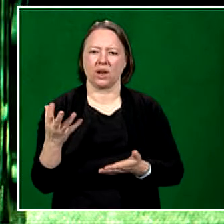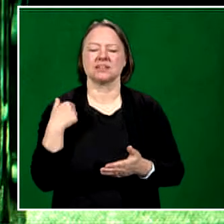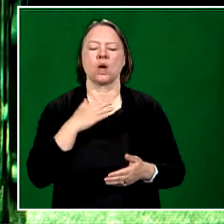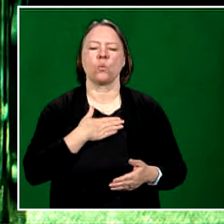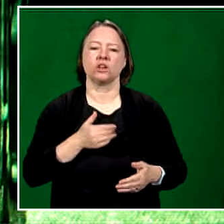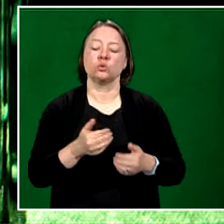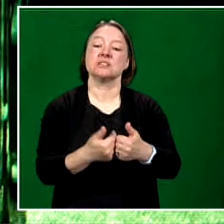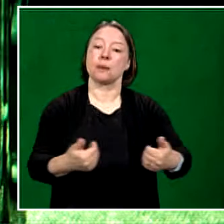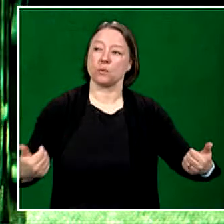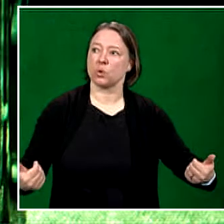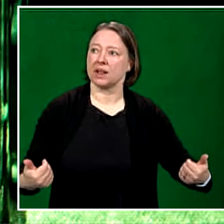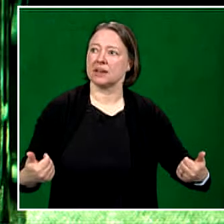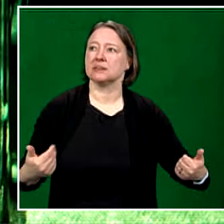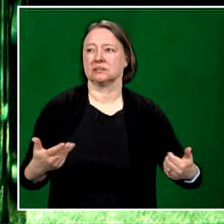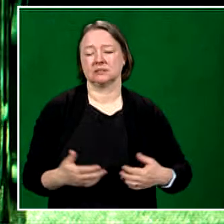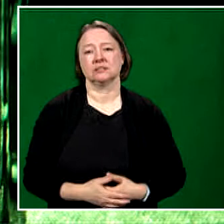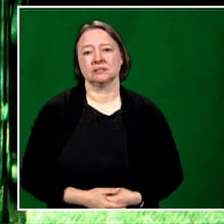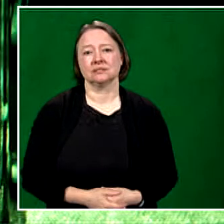waste.